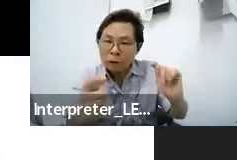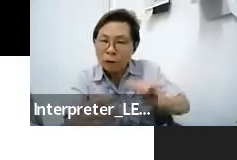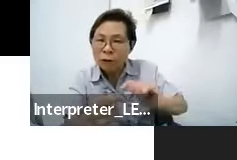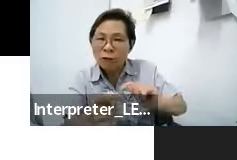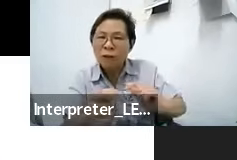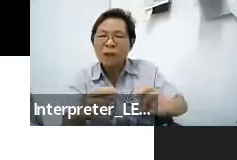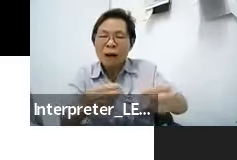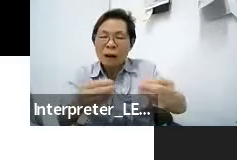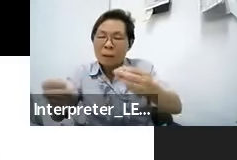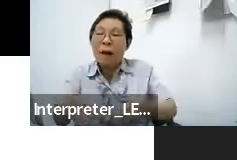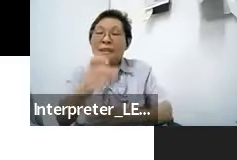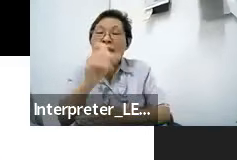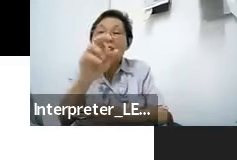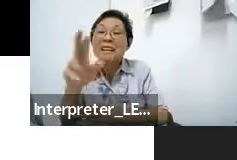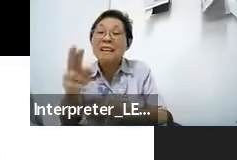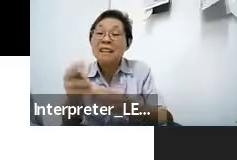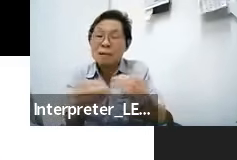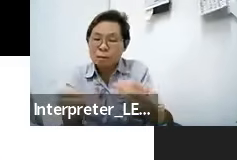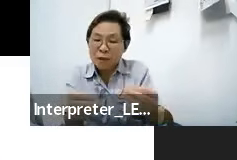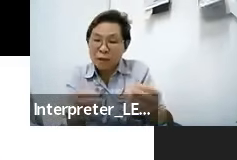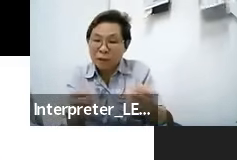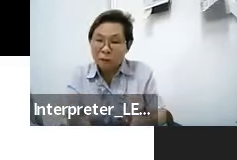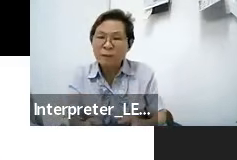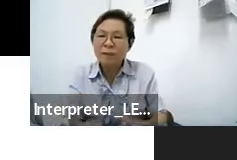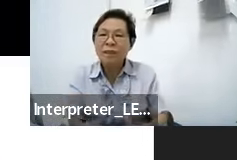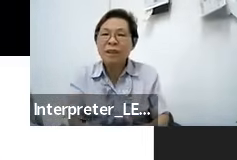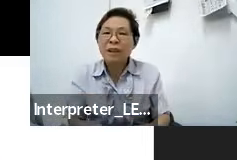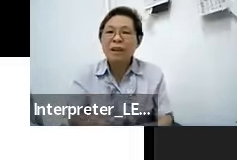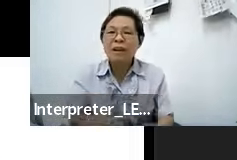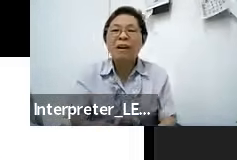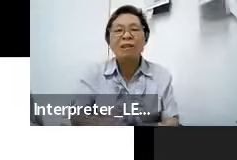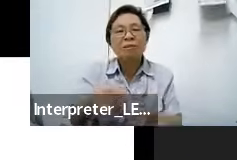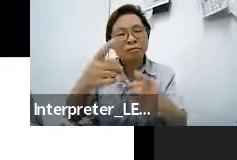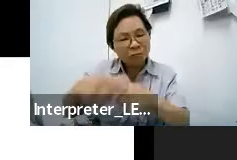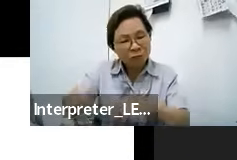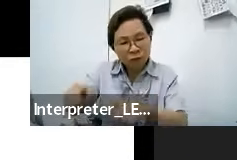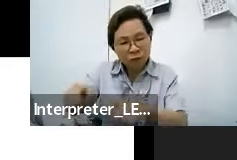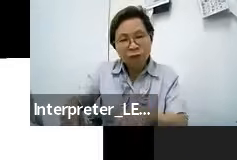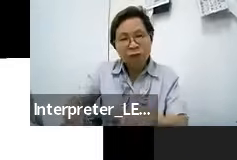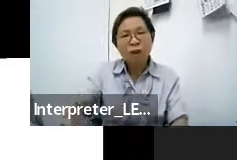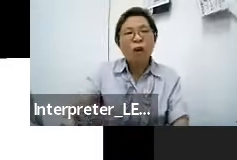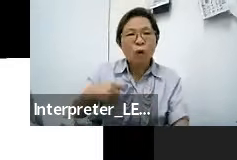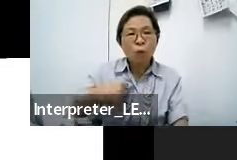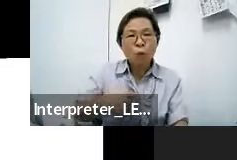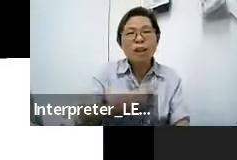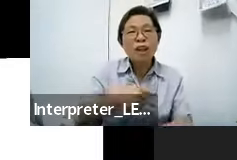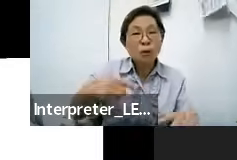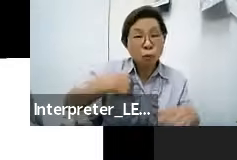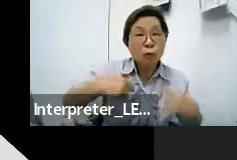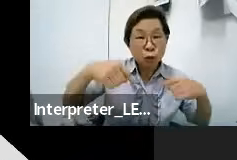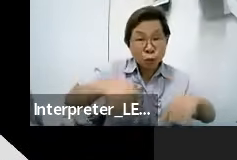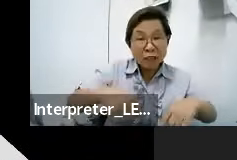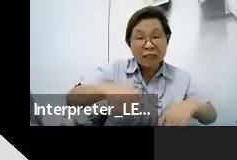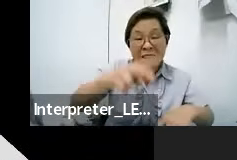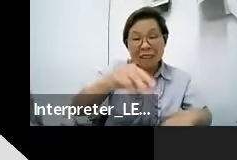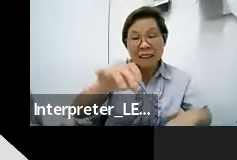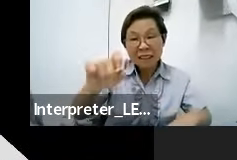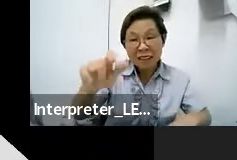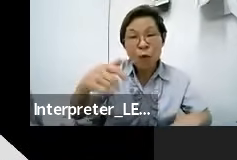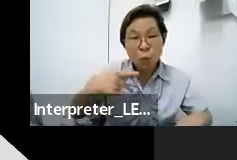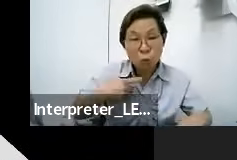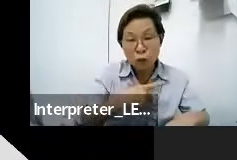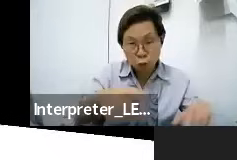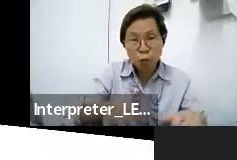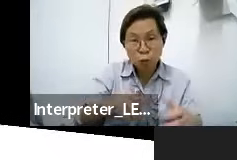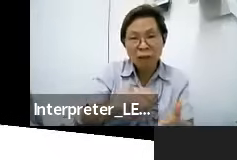management teams in the workplace to encourage diversity. We do that in Nisai. A number of our software development and